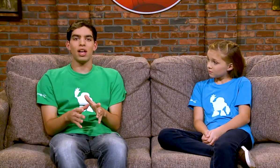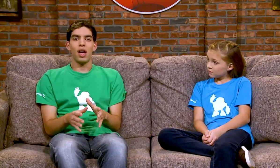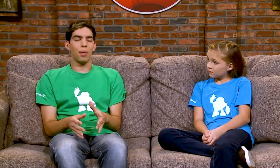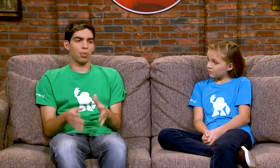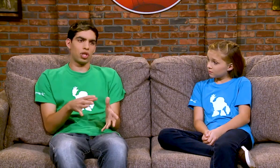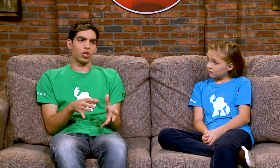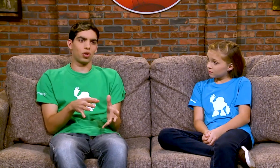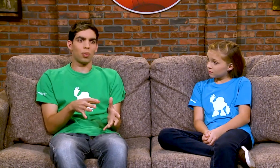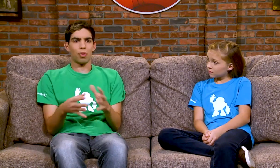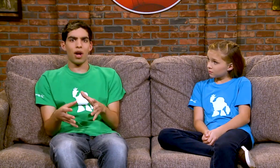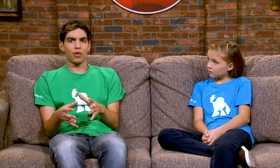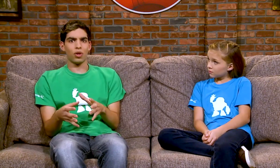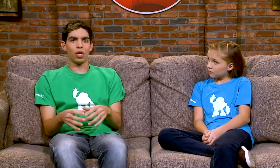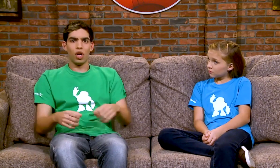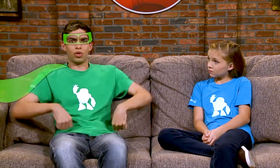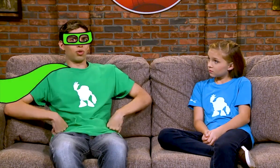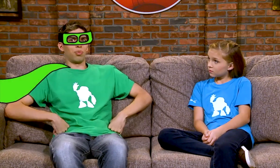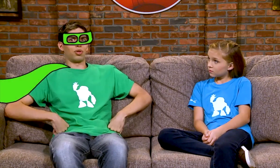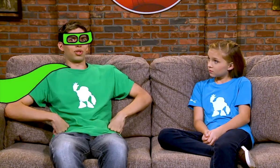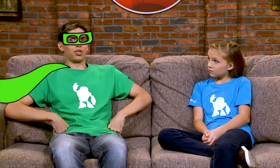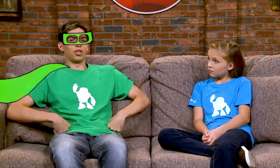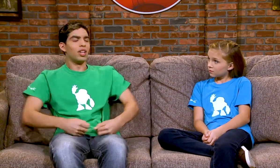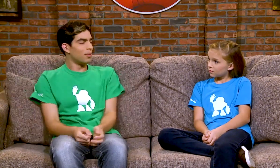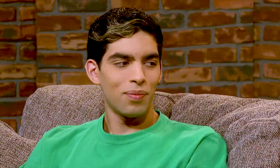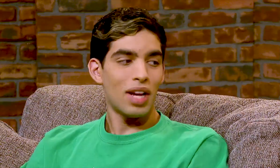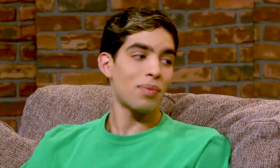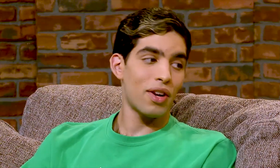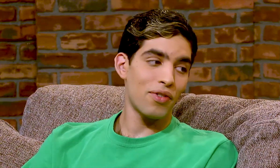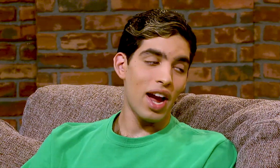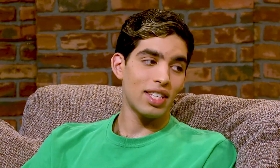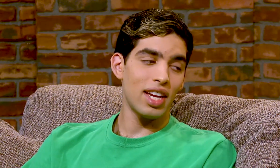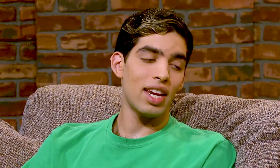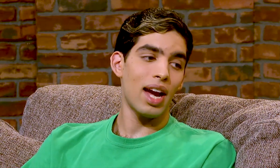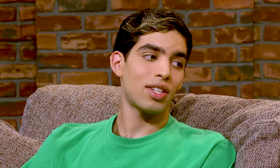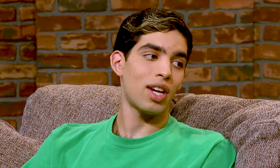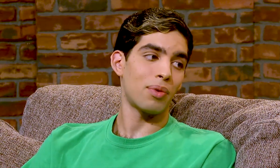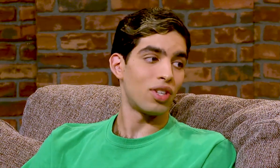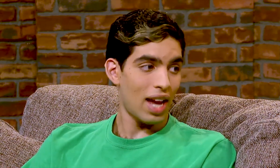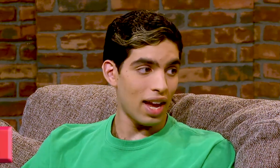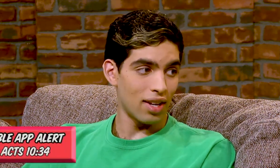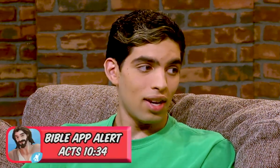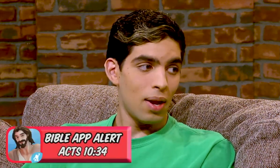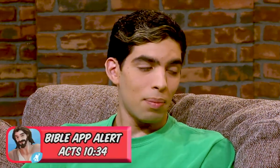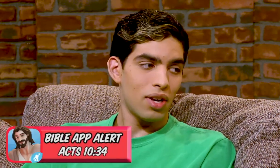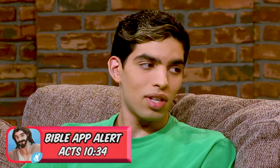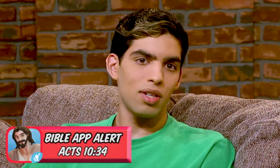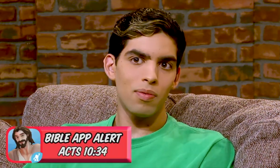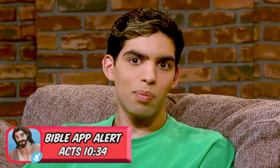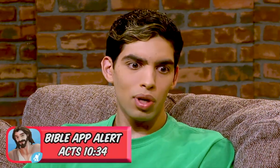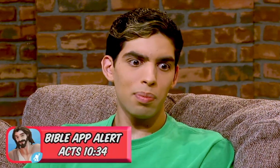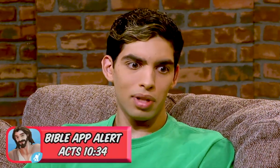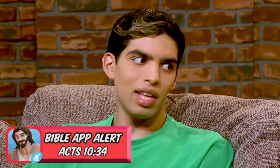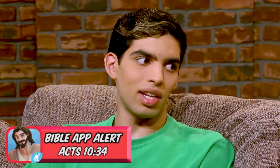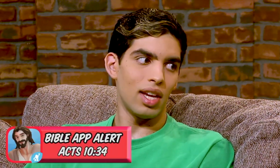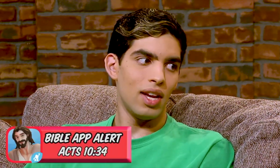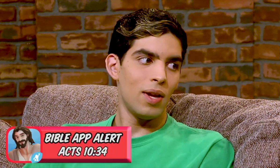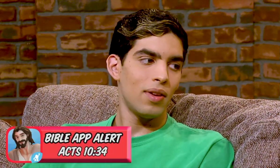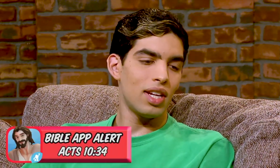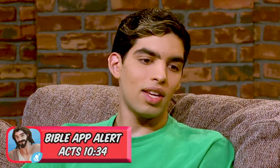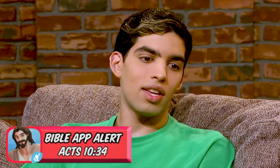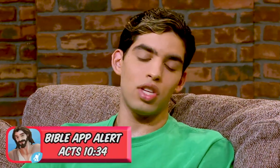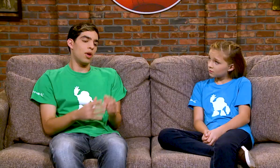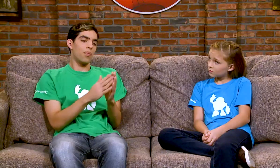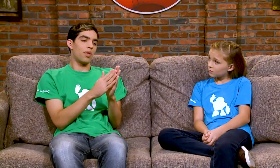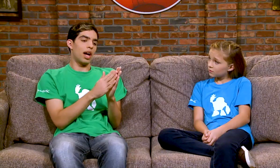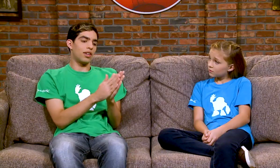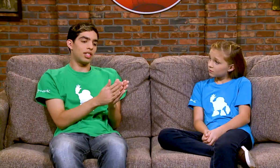have to be a preacher or a prophet or a super Christian. As a matter of fact, in Acts chapter 10, Peter says it pretty plainly.